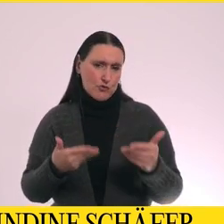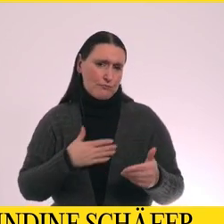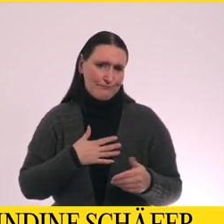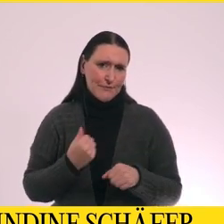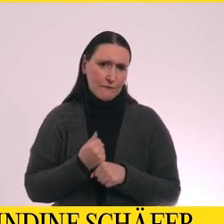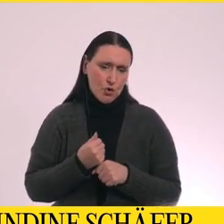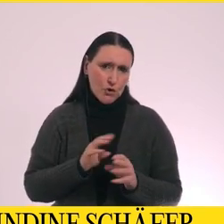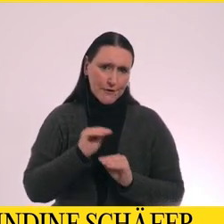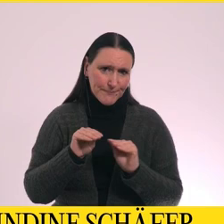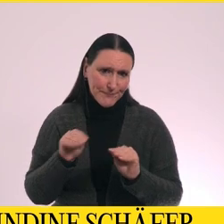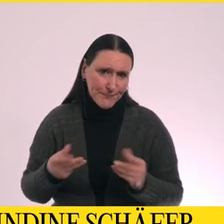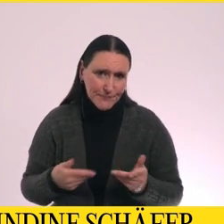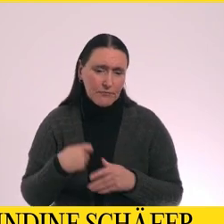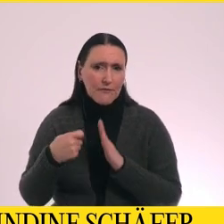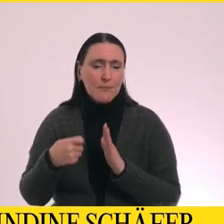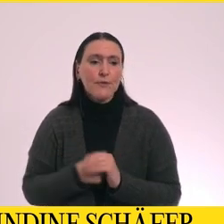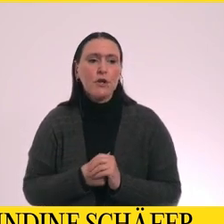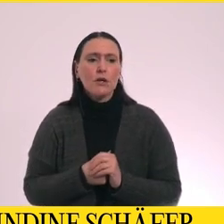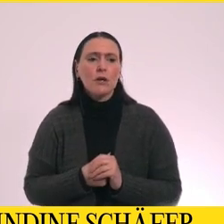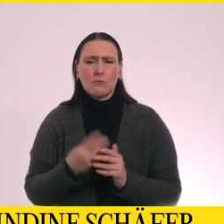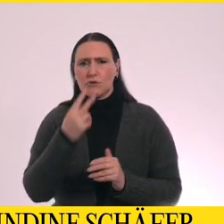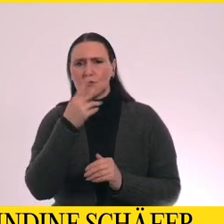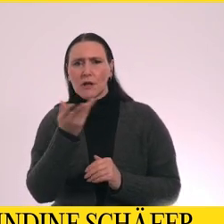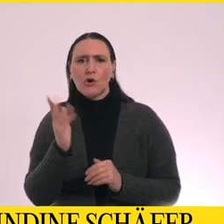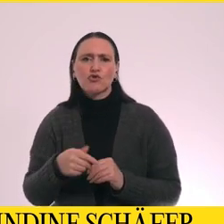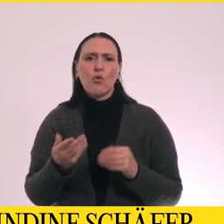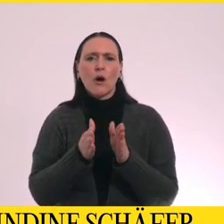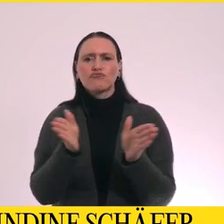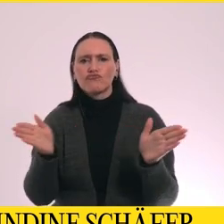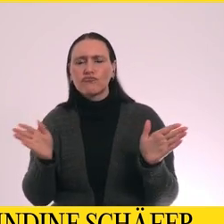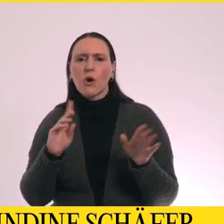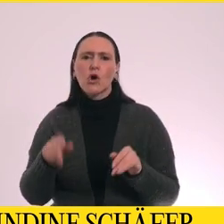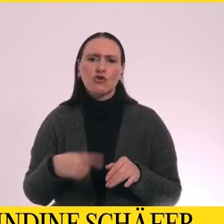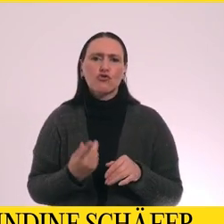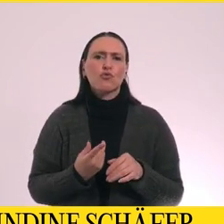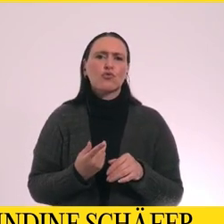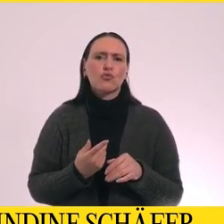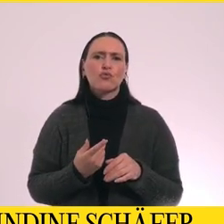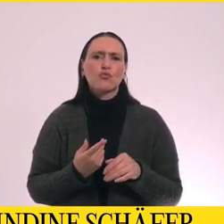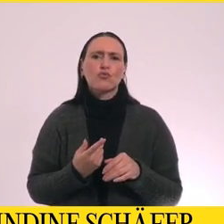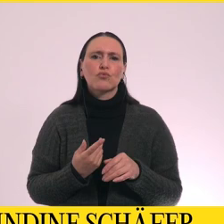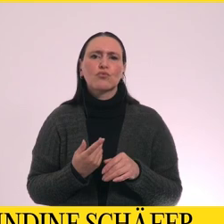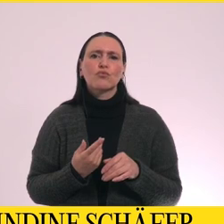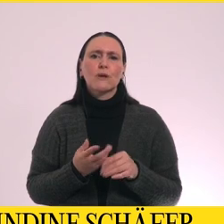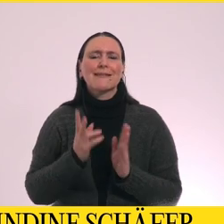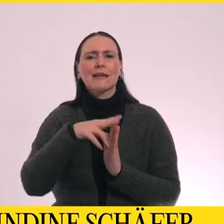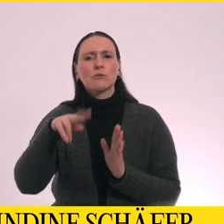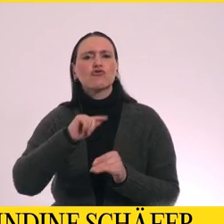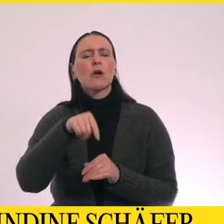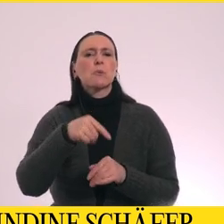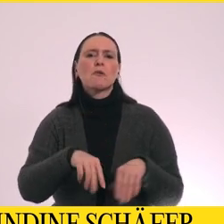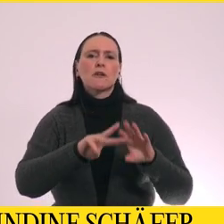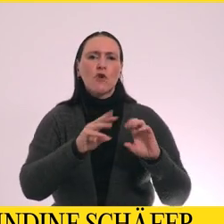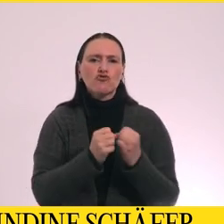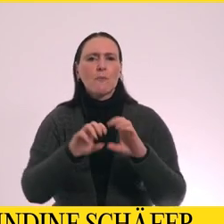as you might already know, like, we are divided into workshops in terms of our participation in the exhibition. And